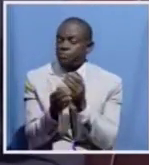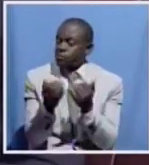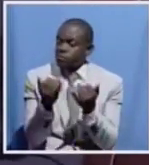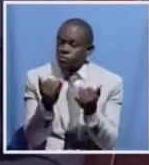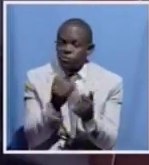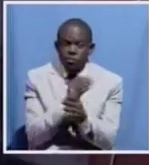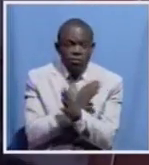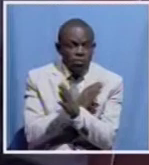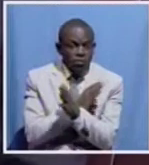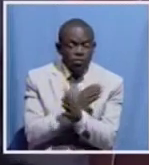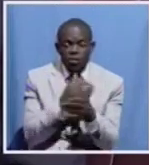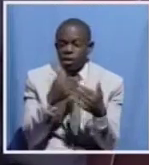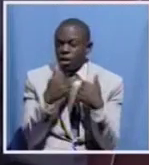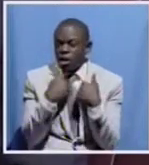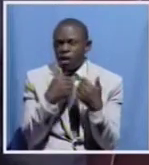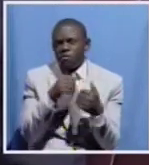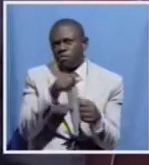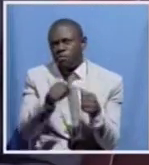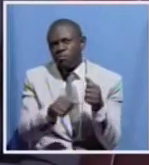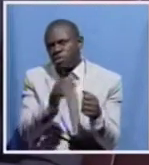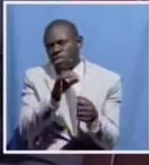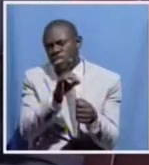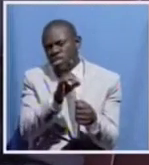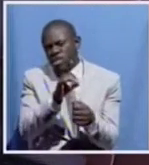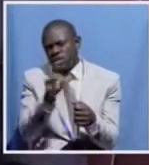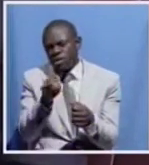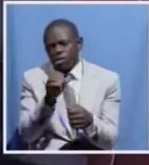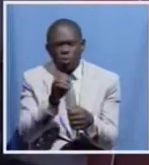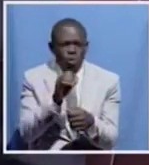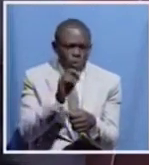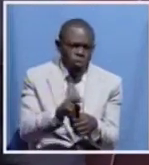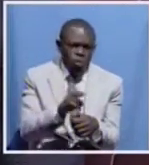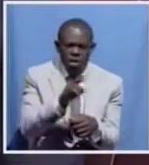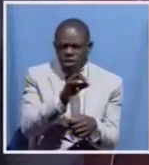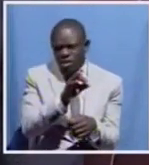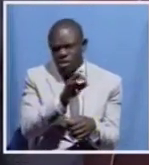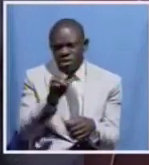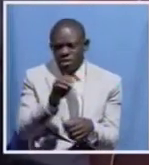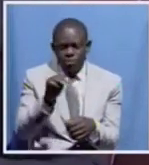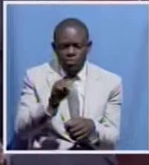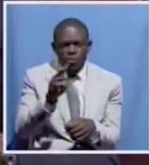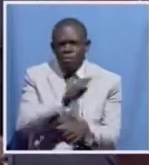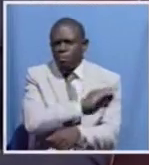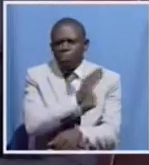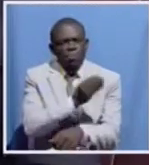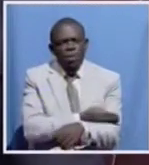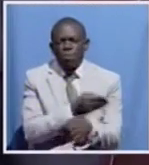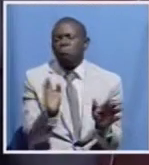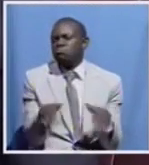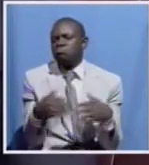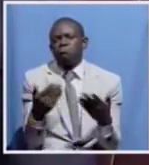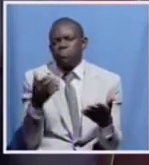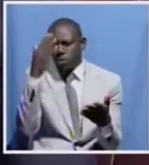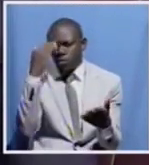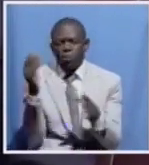shortage of energy in power in Zambia due to climate change. But what I say out